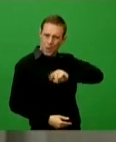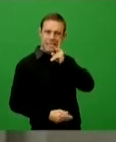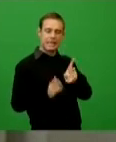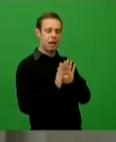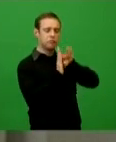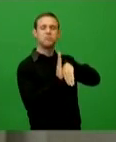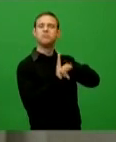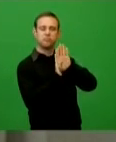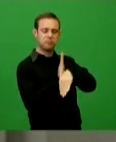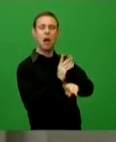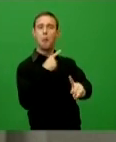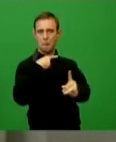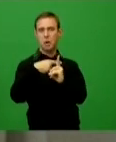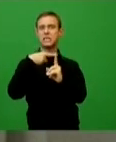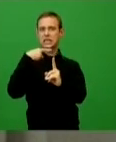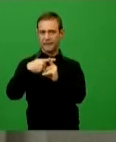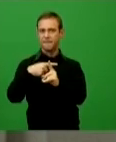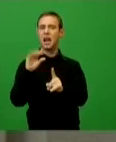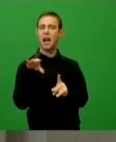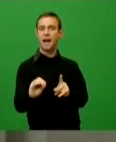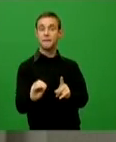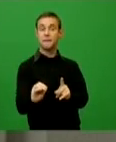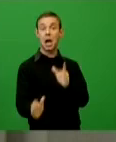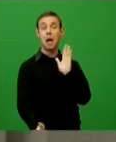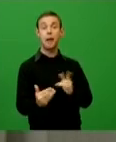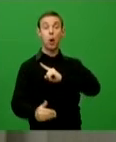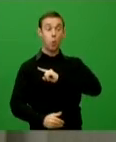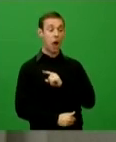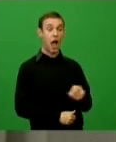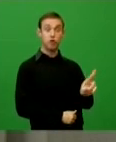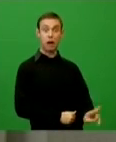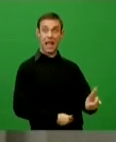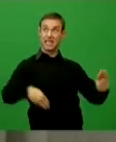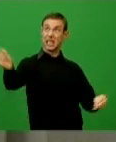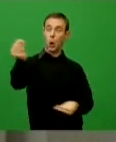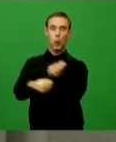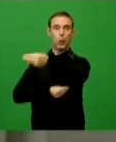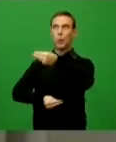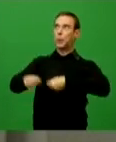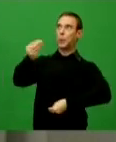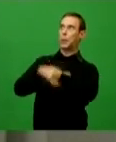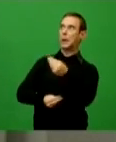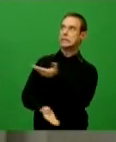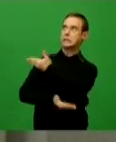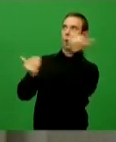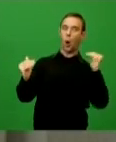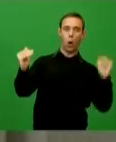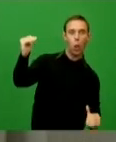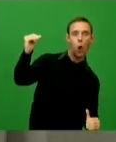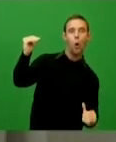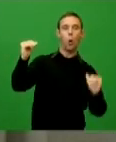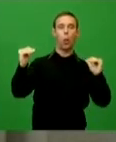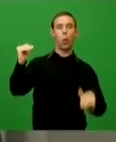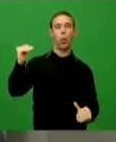mainly due to the high degree of exchange rate uncertainty. The MPC sees no evidence of